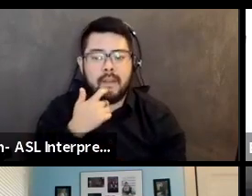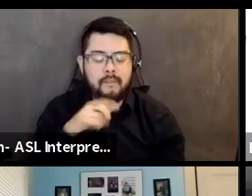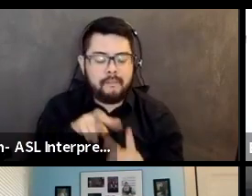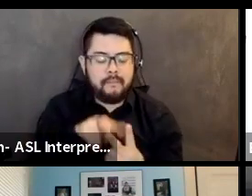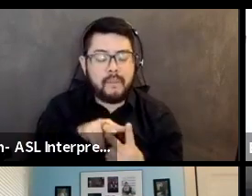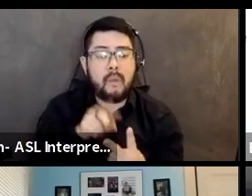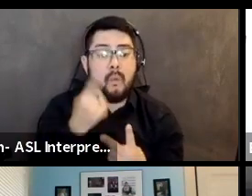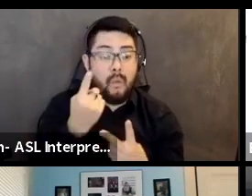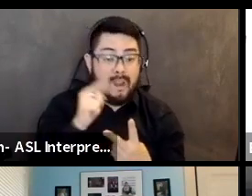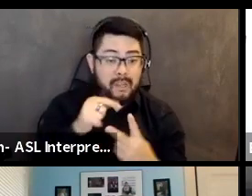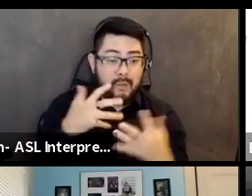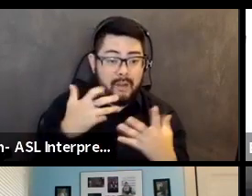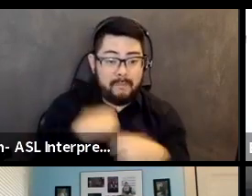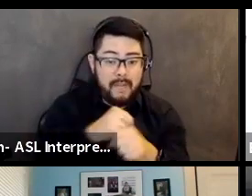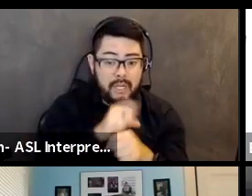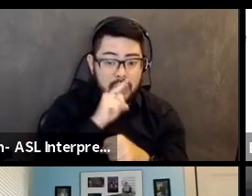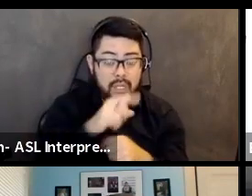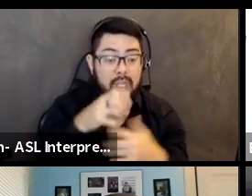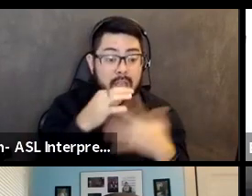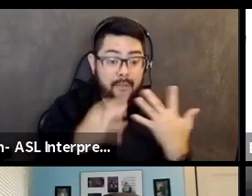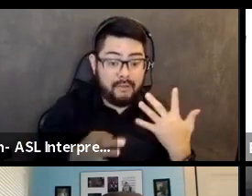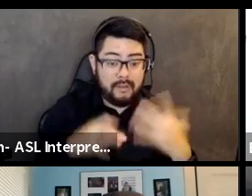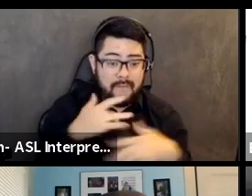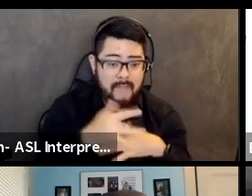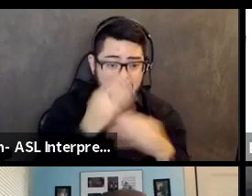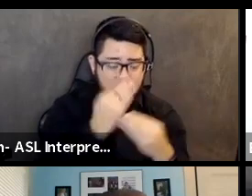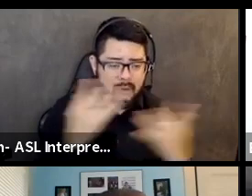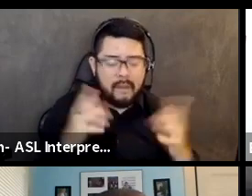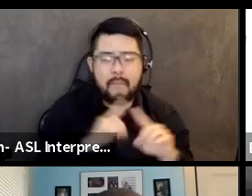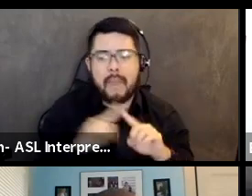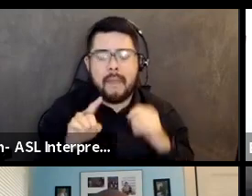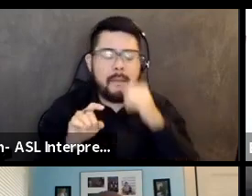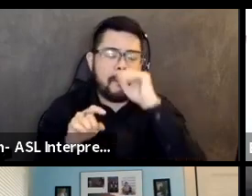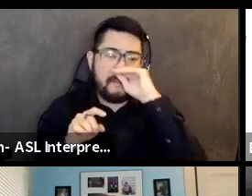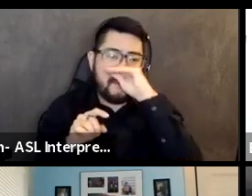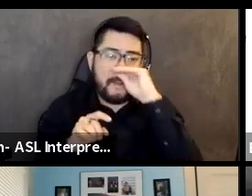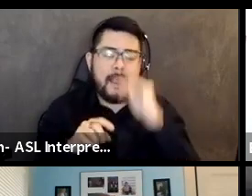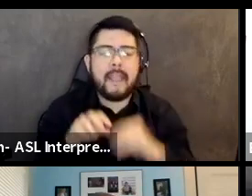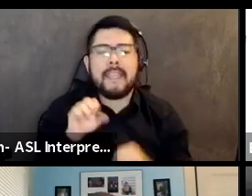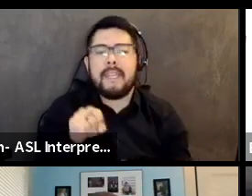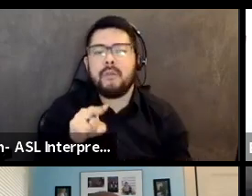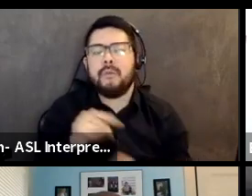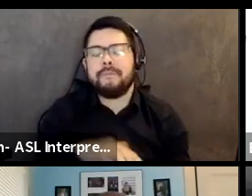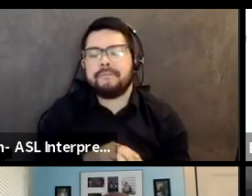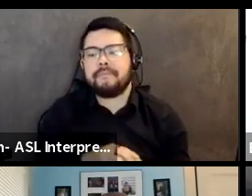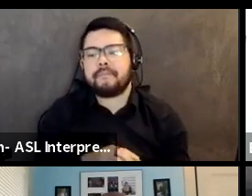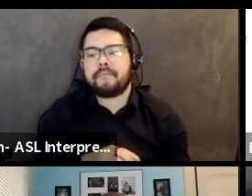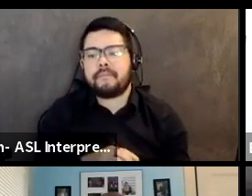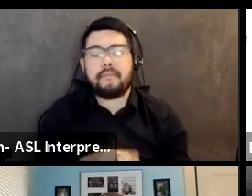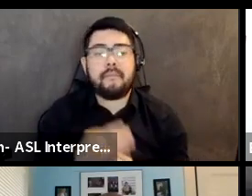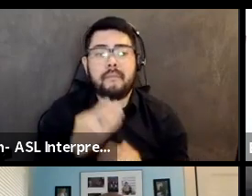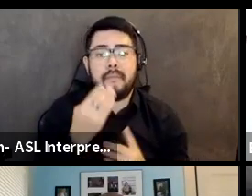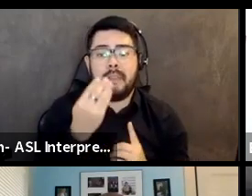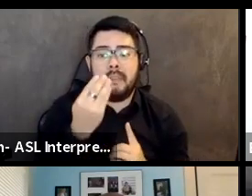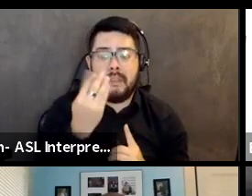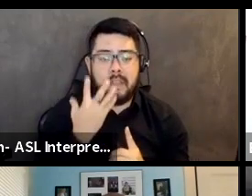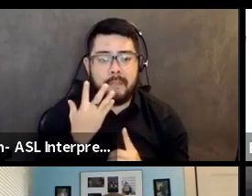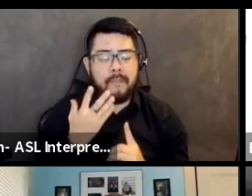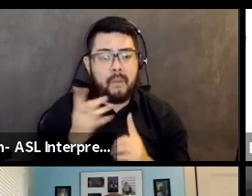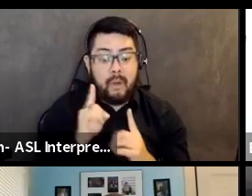are and that's why you wrote this resolution can you point to the the place in the resolution